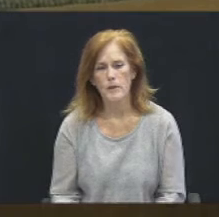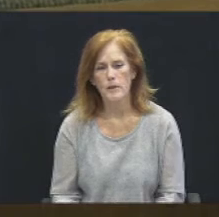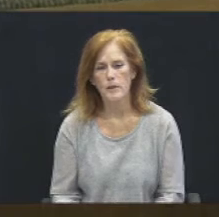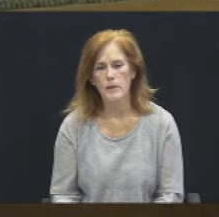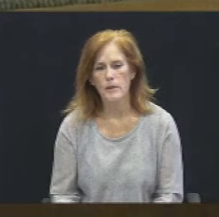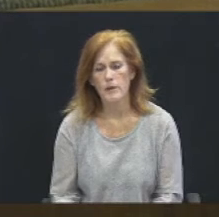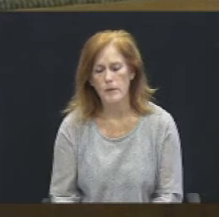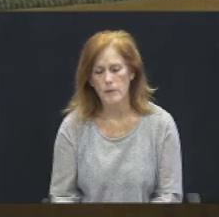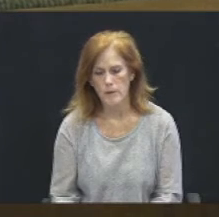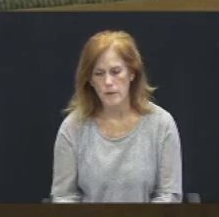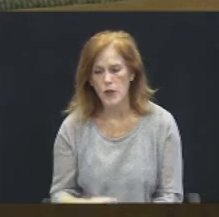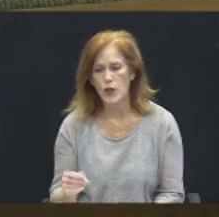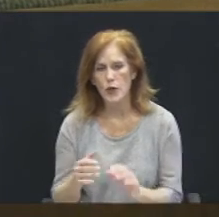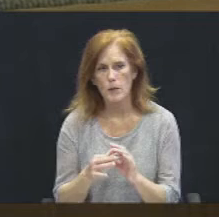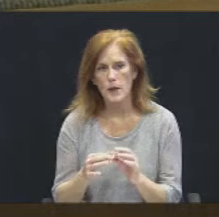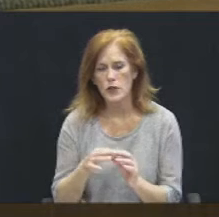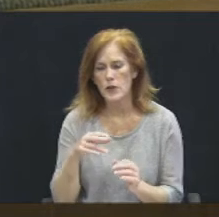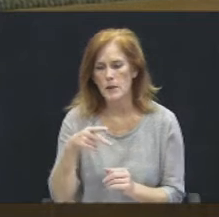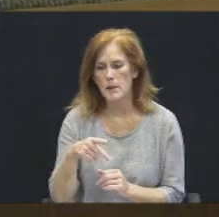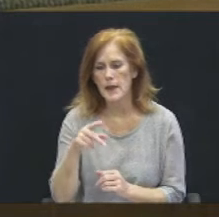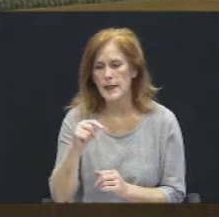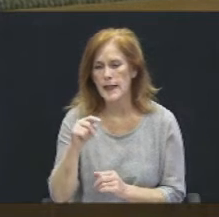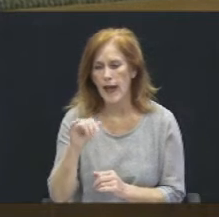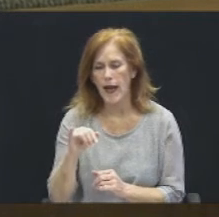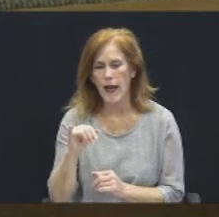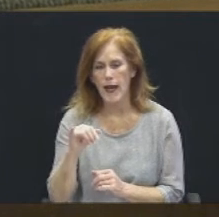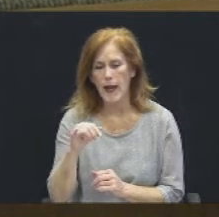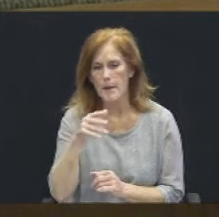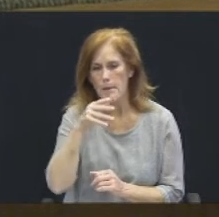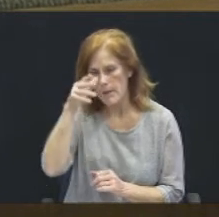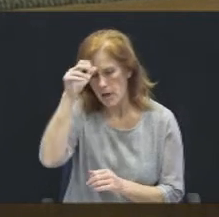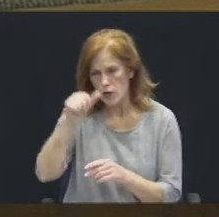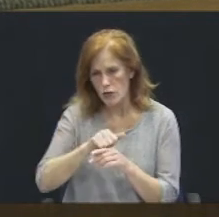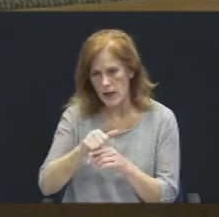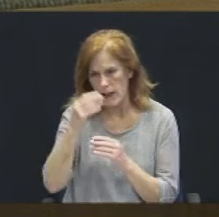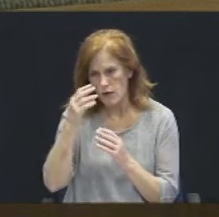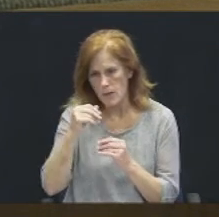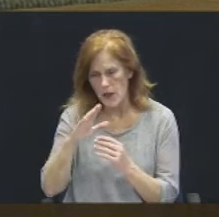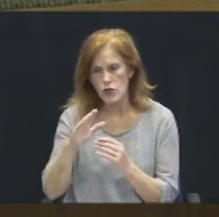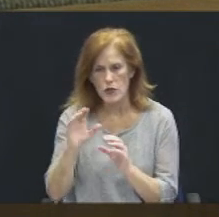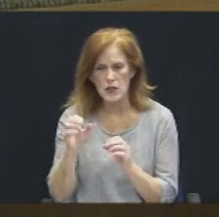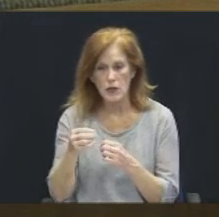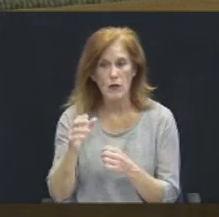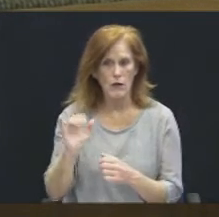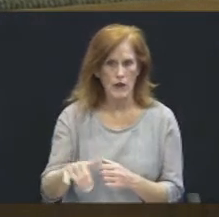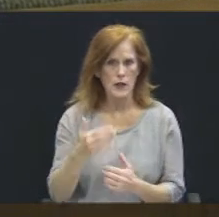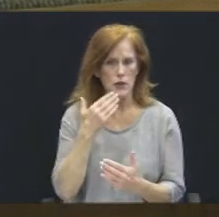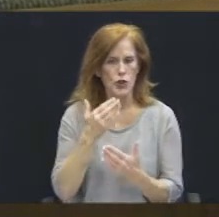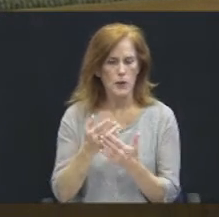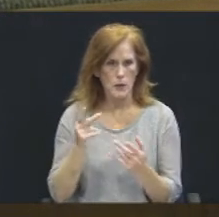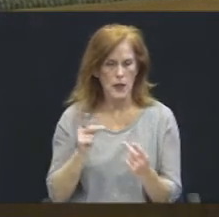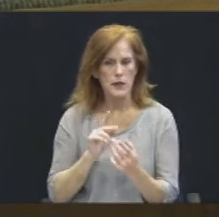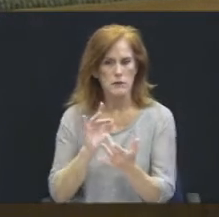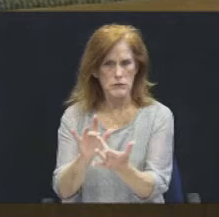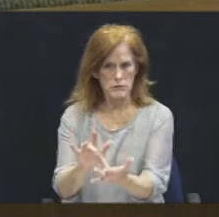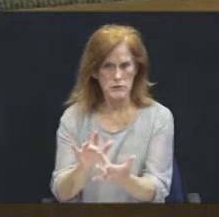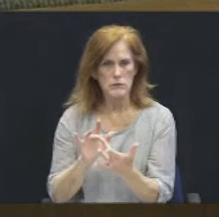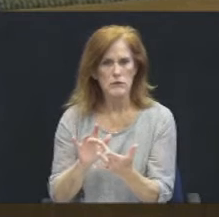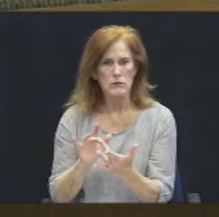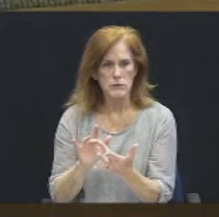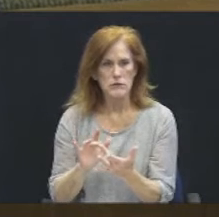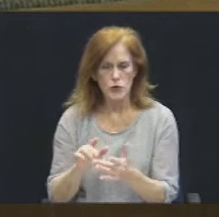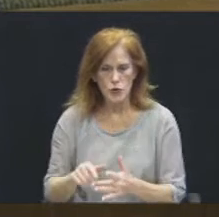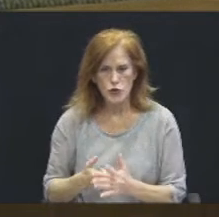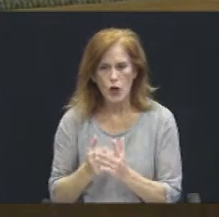you had mentioned like the Parent Training and Information Center, mm-hmm. Is a good place to go to get